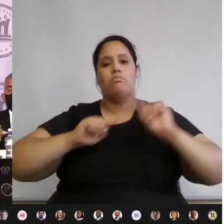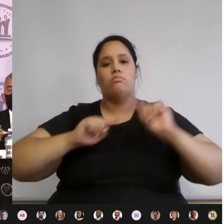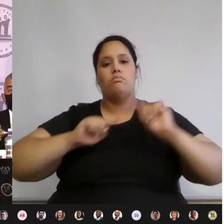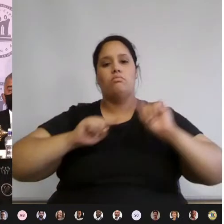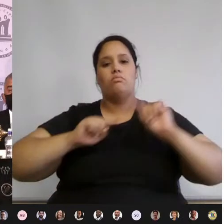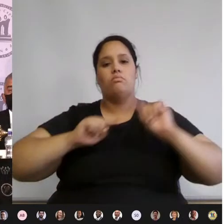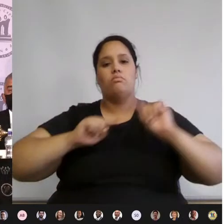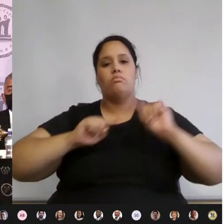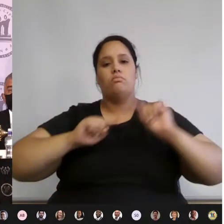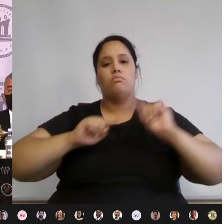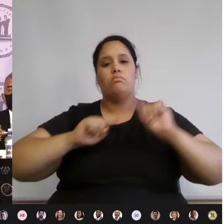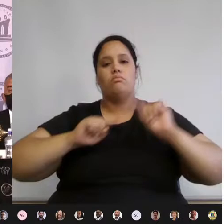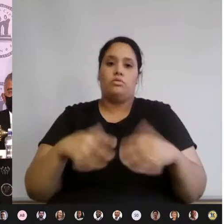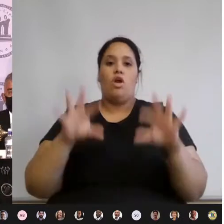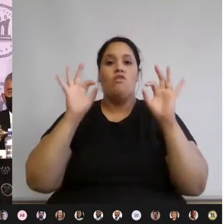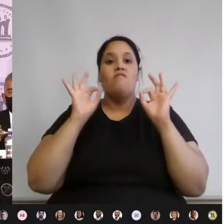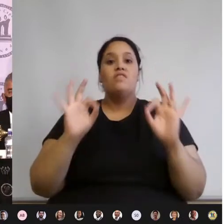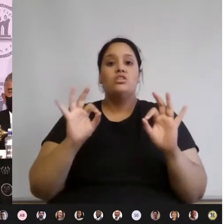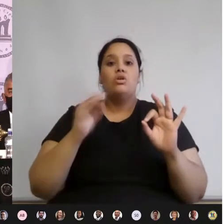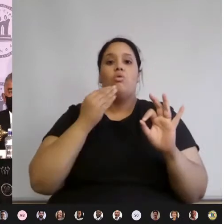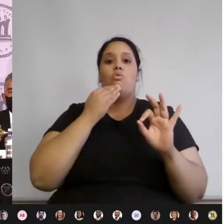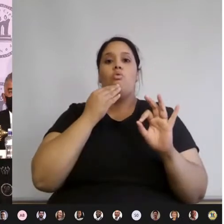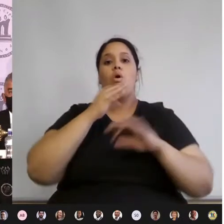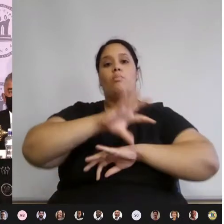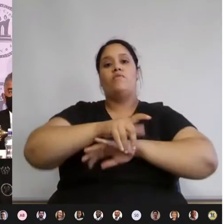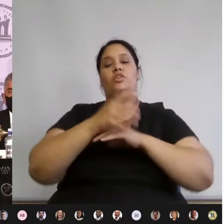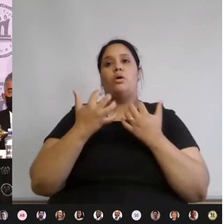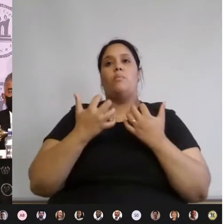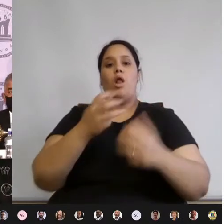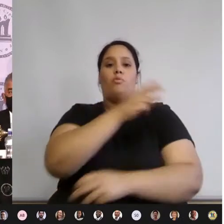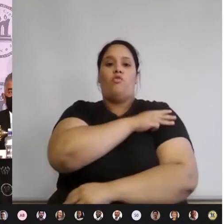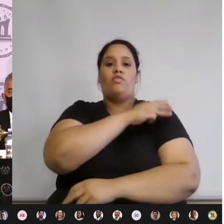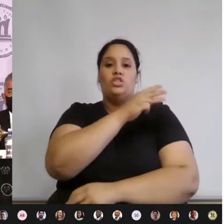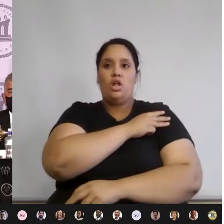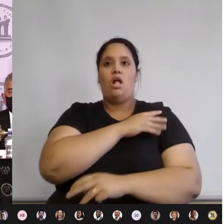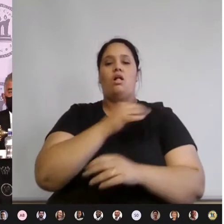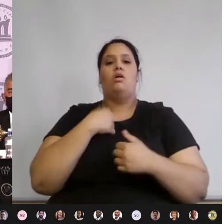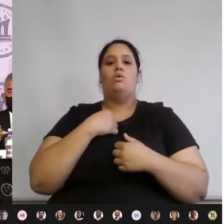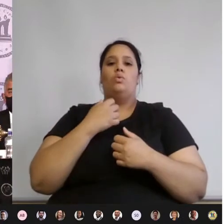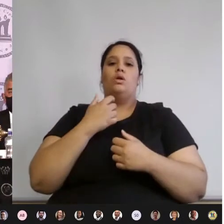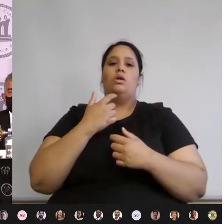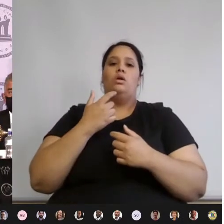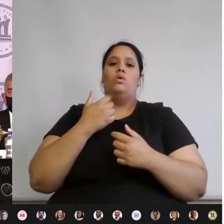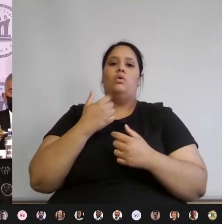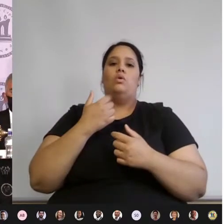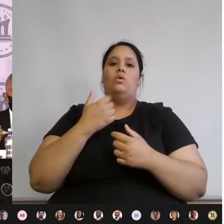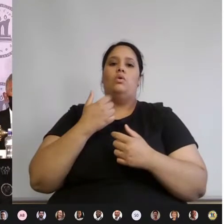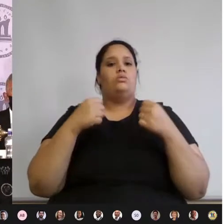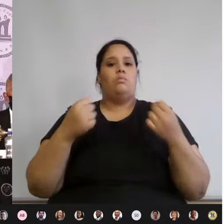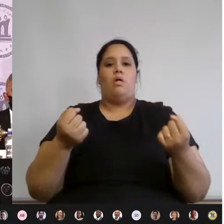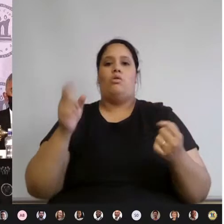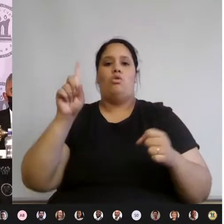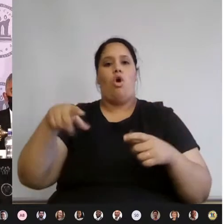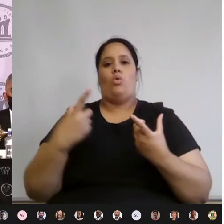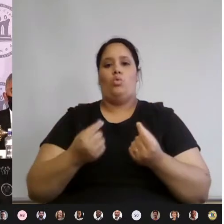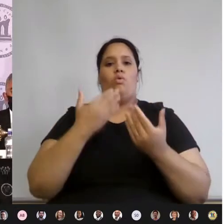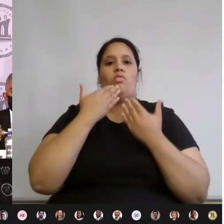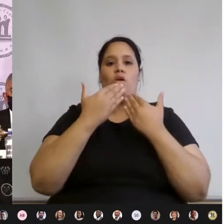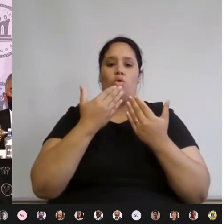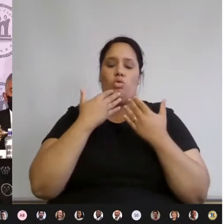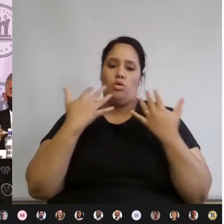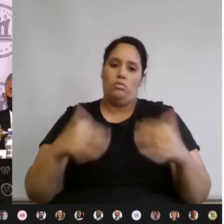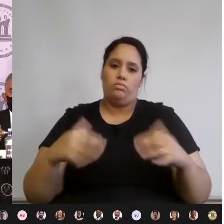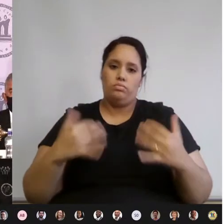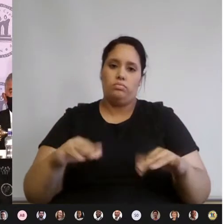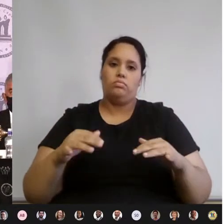thank you. And the officials of the provincial parliament, without you, none of this would have been possible. Paya Tanki, let us put